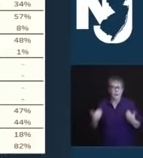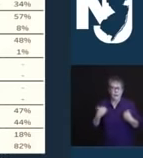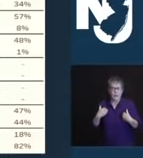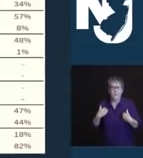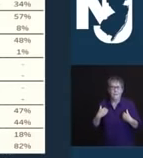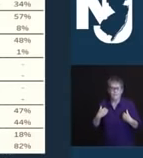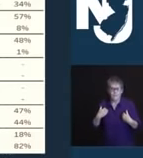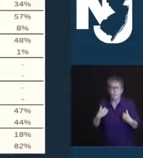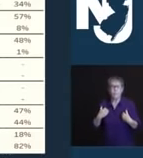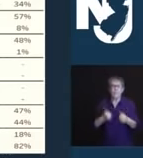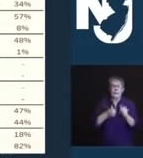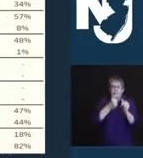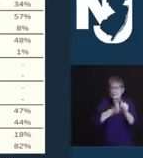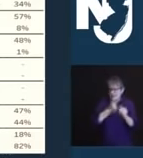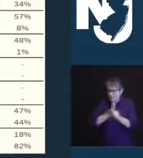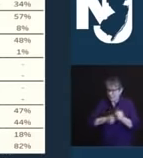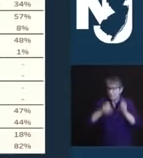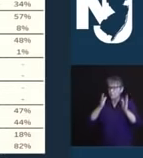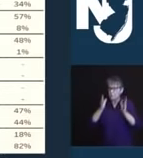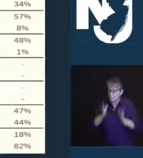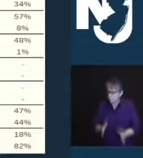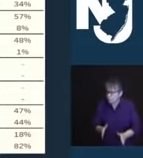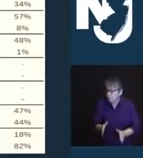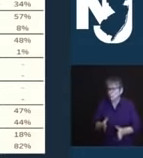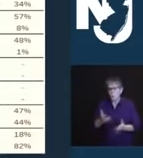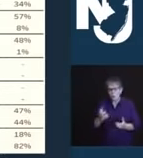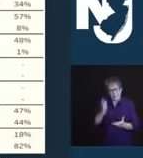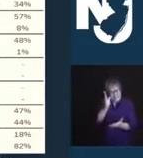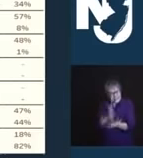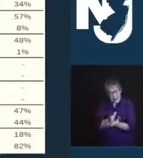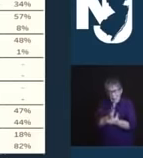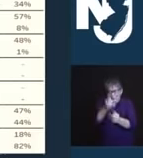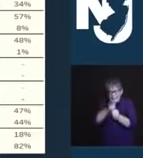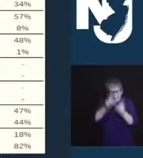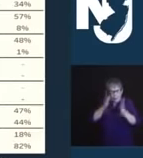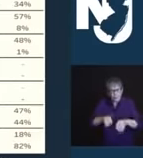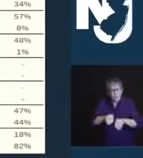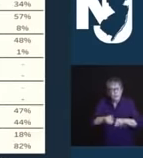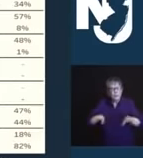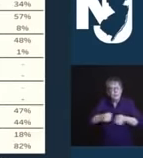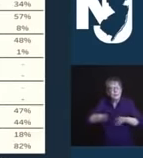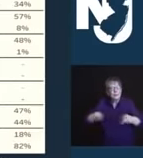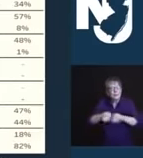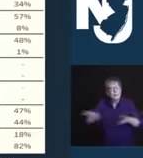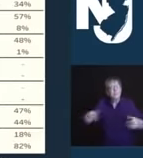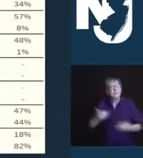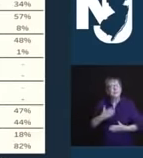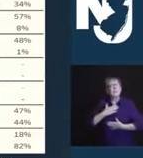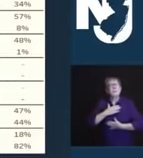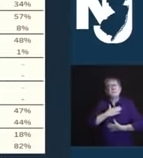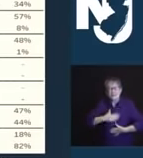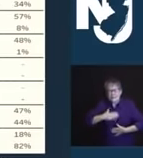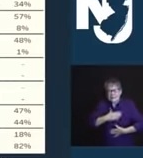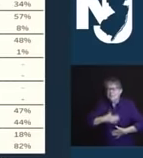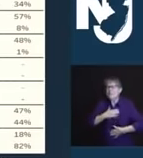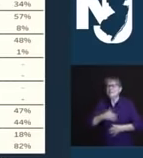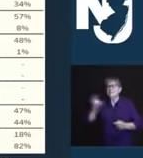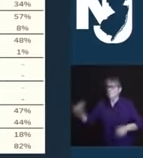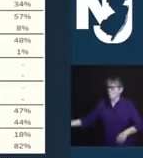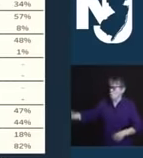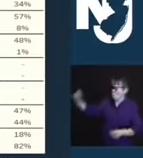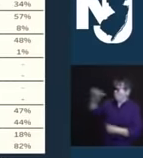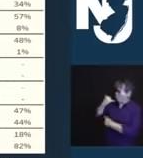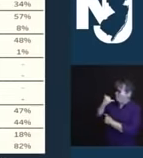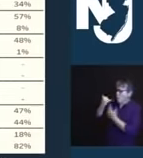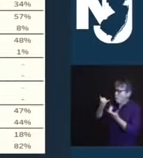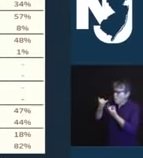an outbreak. If one reaches you, please take the call. Please cooperate with them. I can't say it enough. There's no witch hunt,